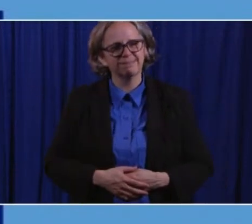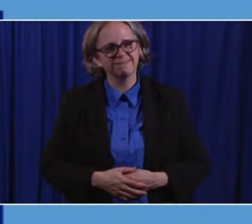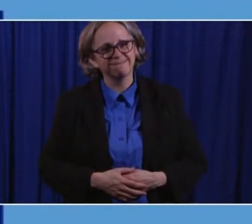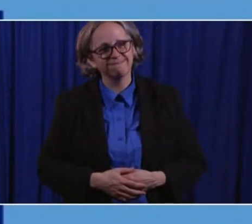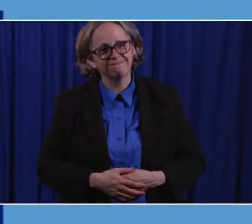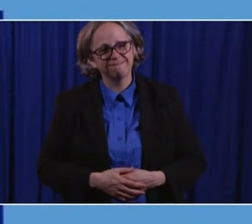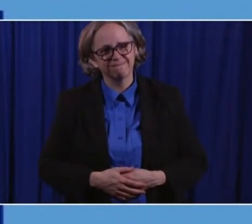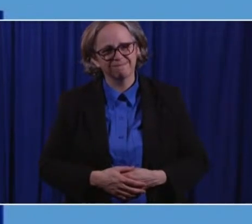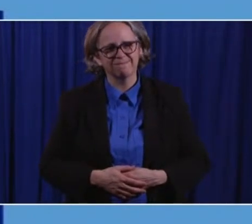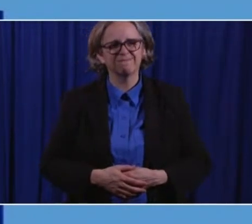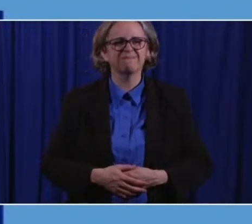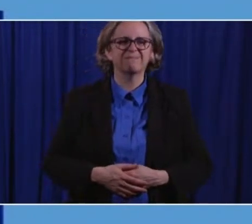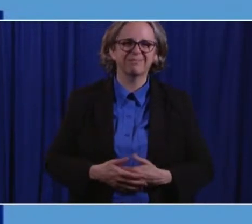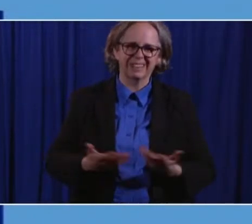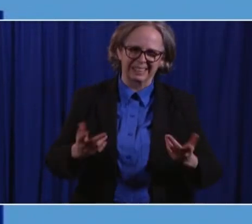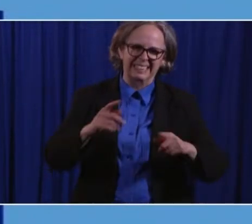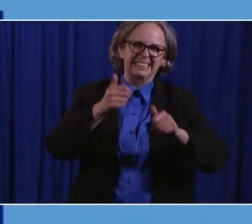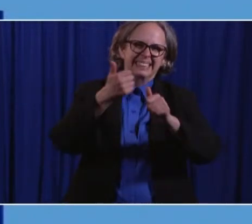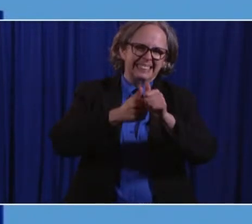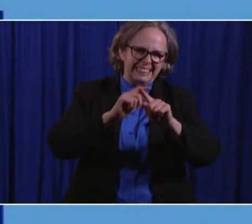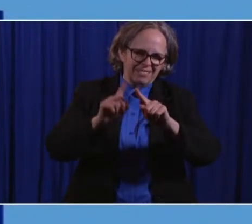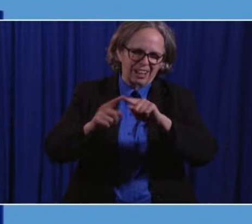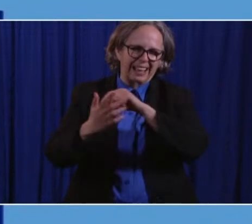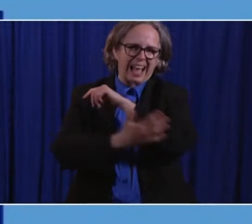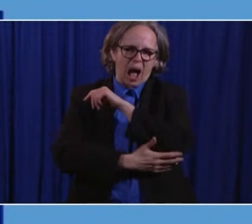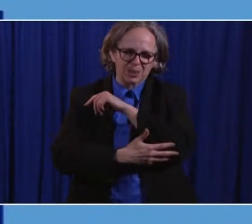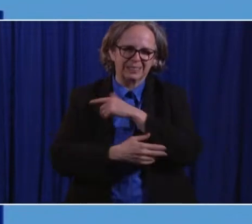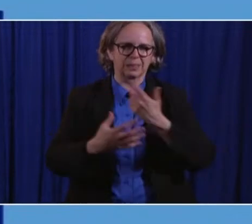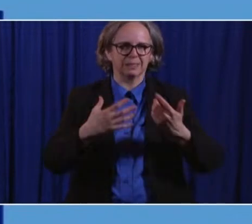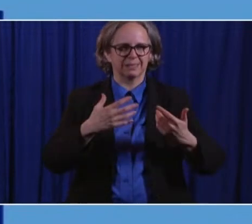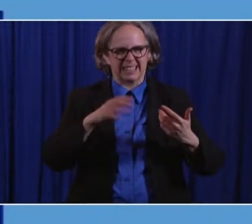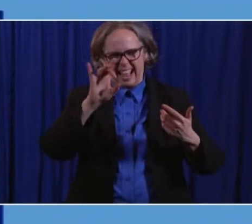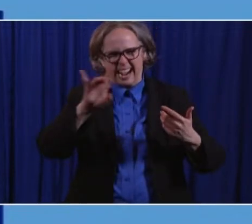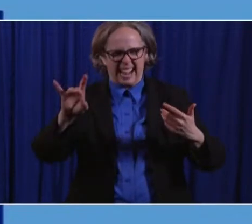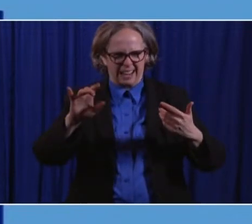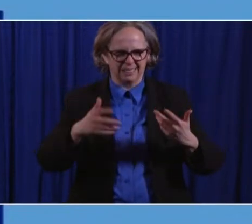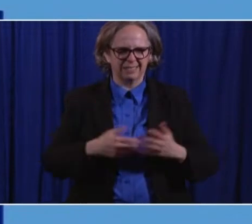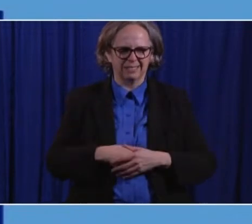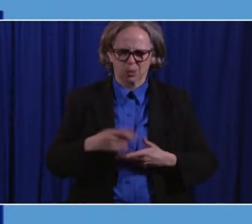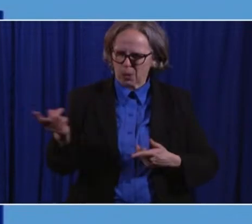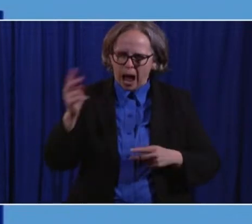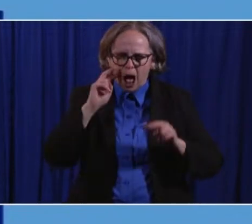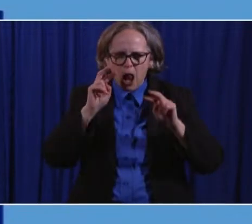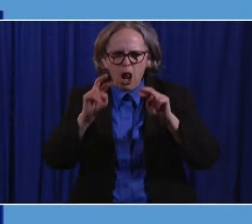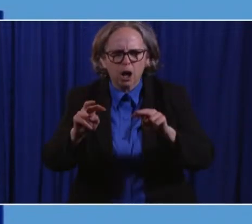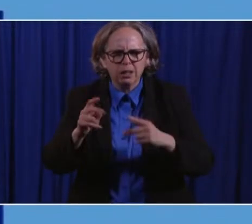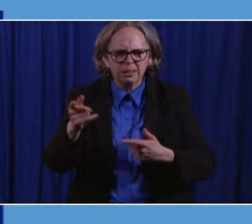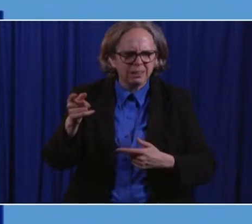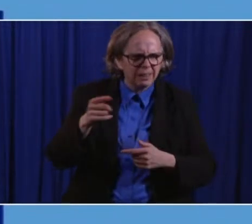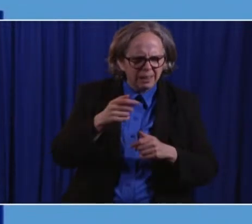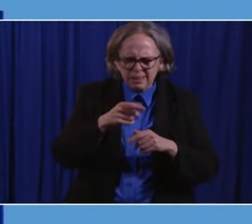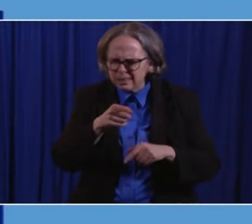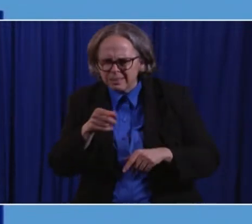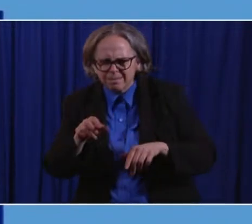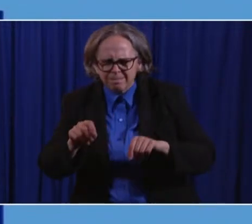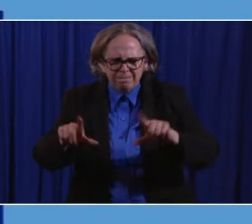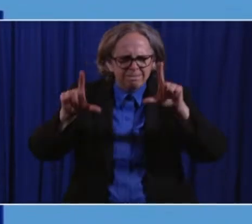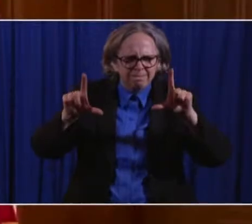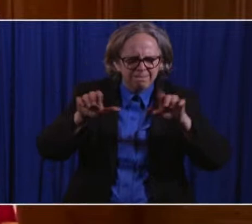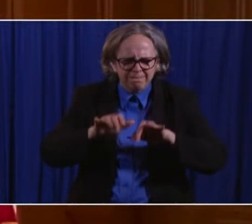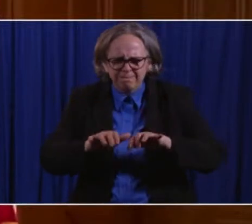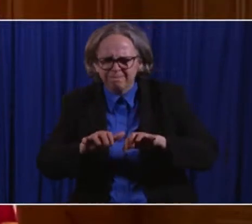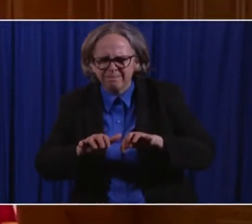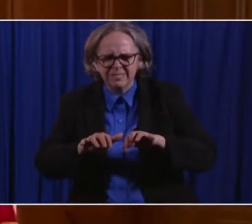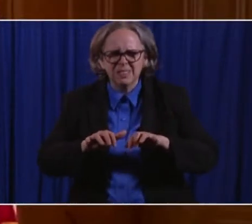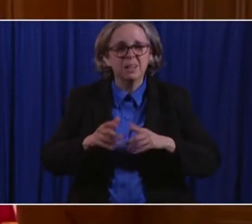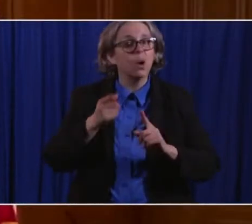All counties ranked. You can see this again on our webpage. Again, we're moving it now in the wrong direction. For a